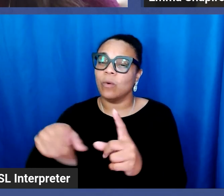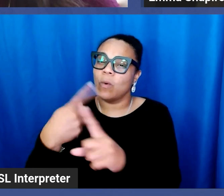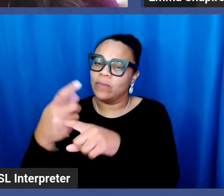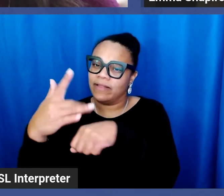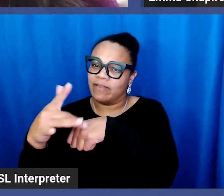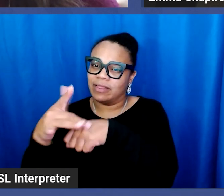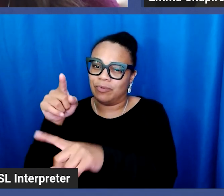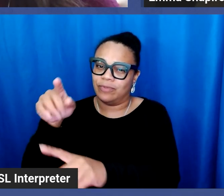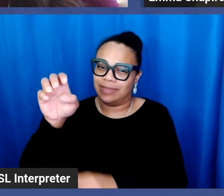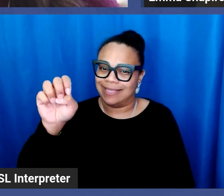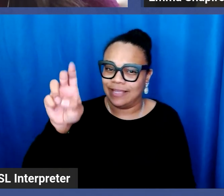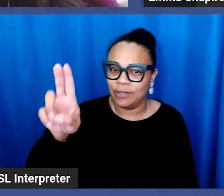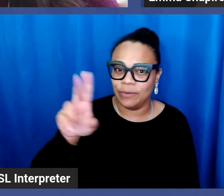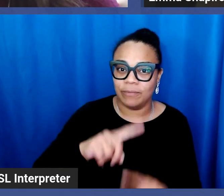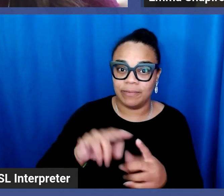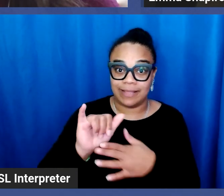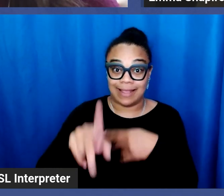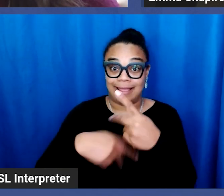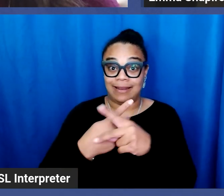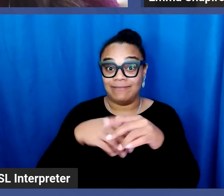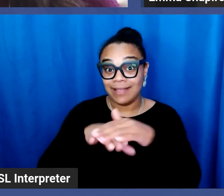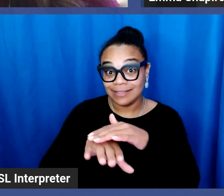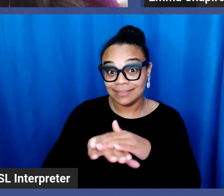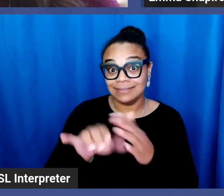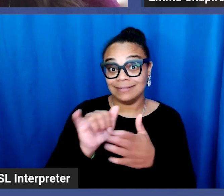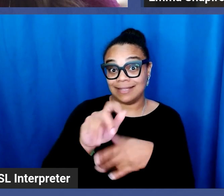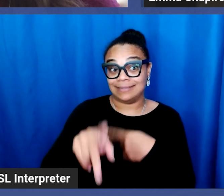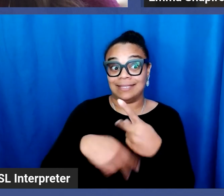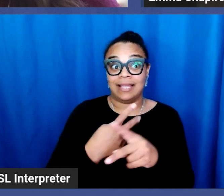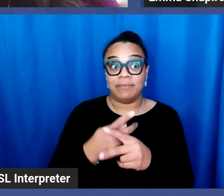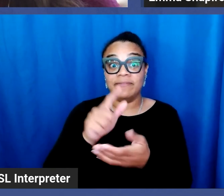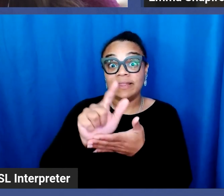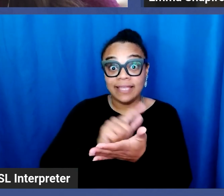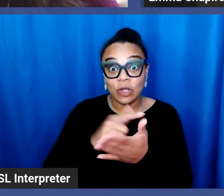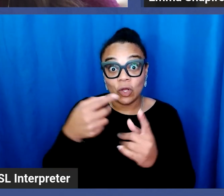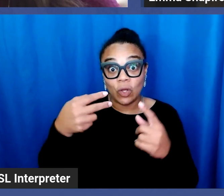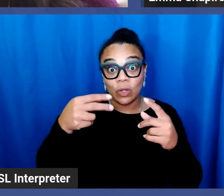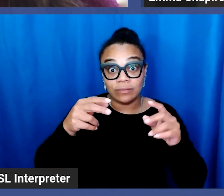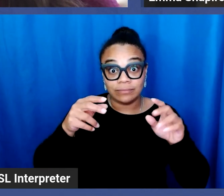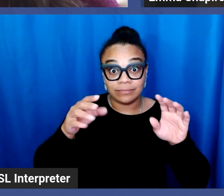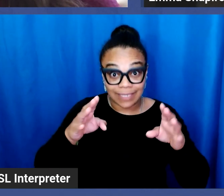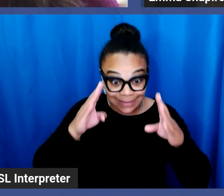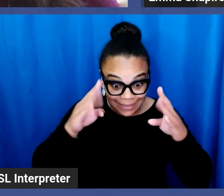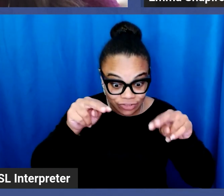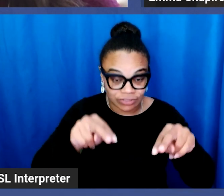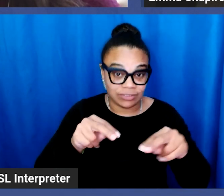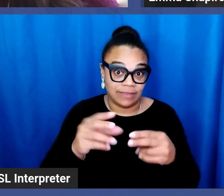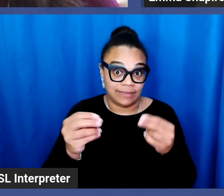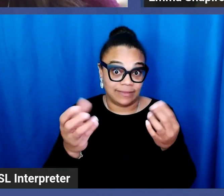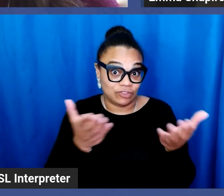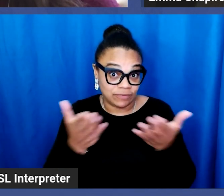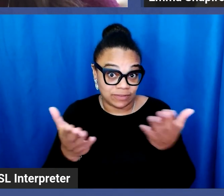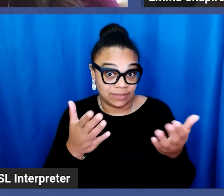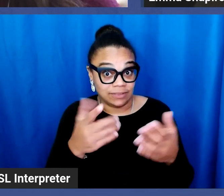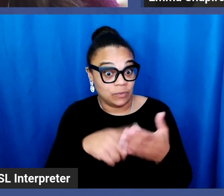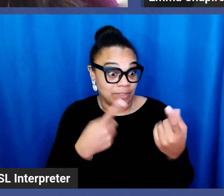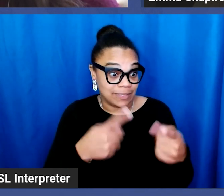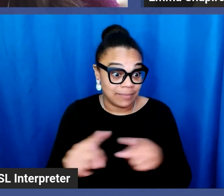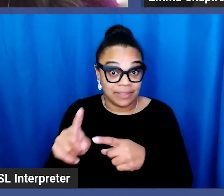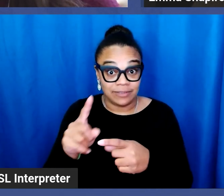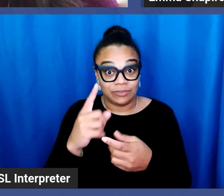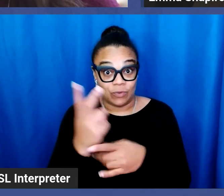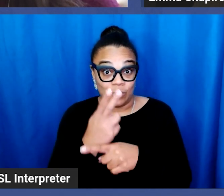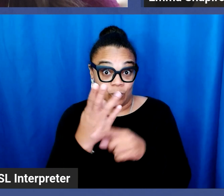this kind of access and this kind of legal eye on these services and what's happening to users online will be something that we